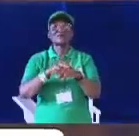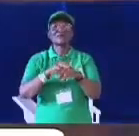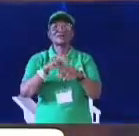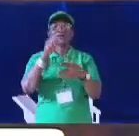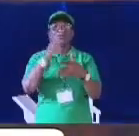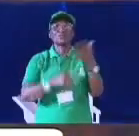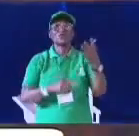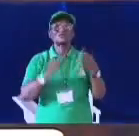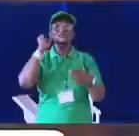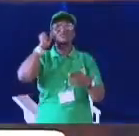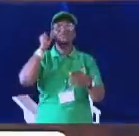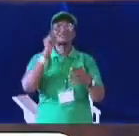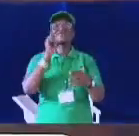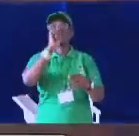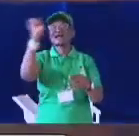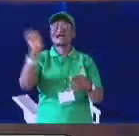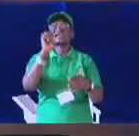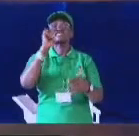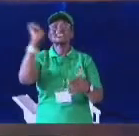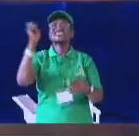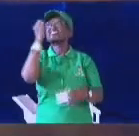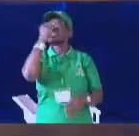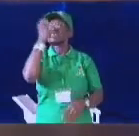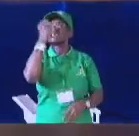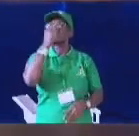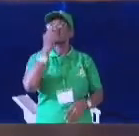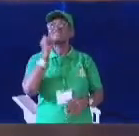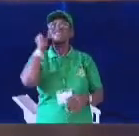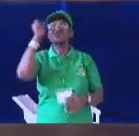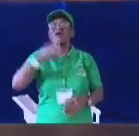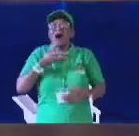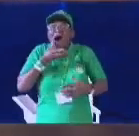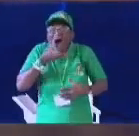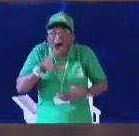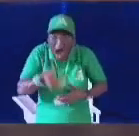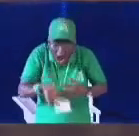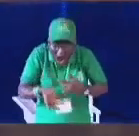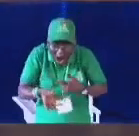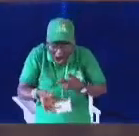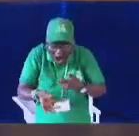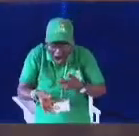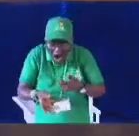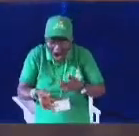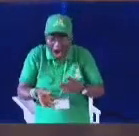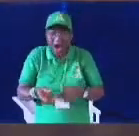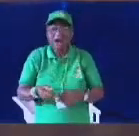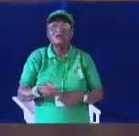whatever she ate, she vomited.